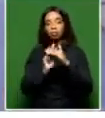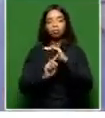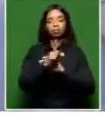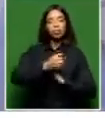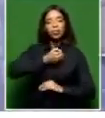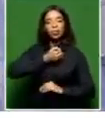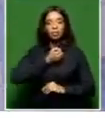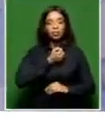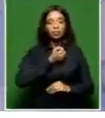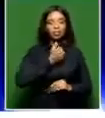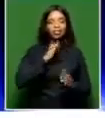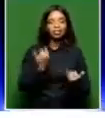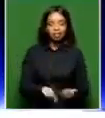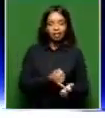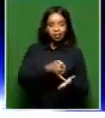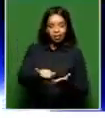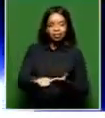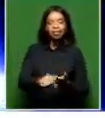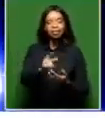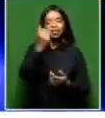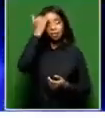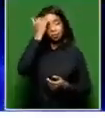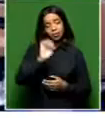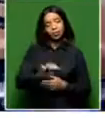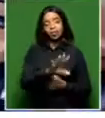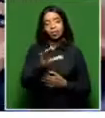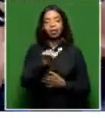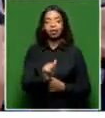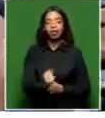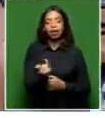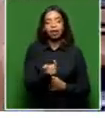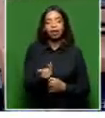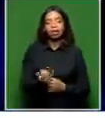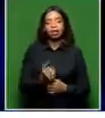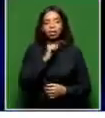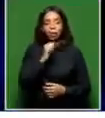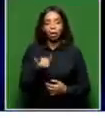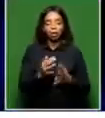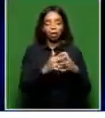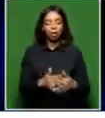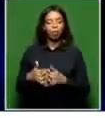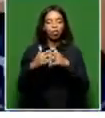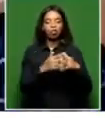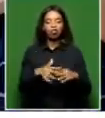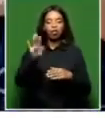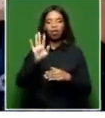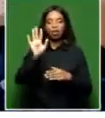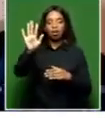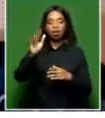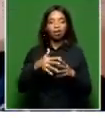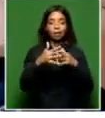cancelled. As we know in South Africa, this is not like Hollywood or the American industry